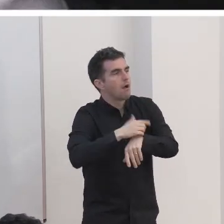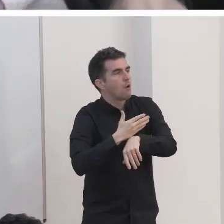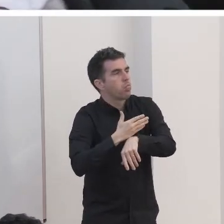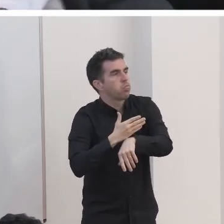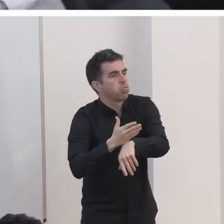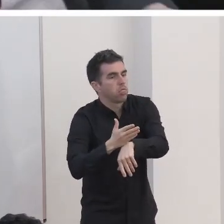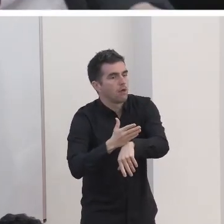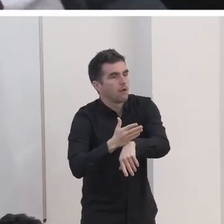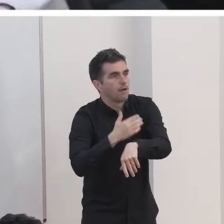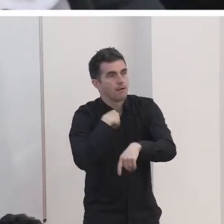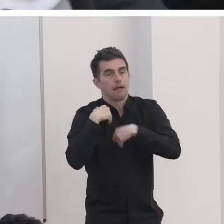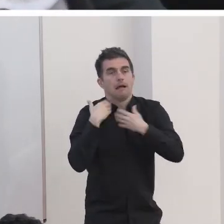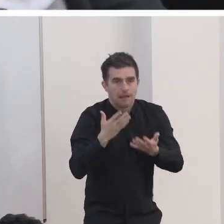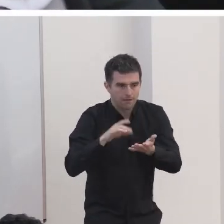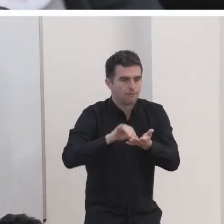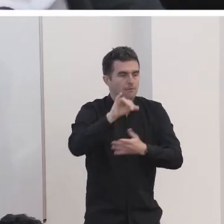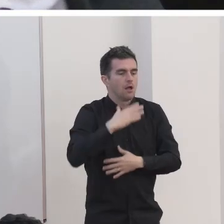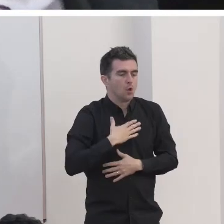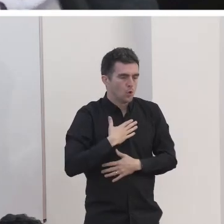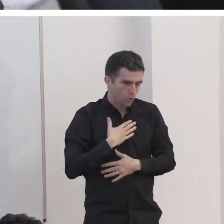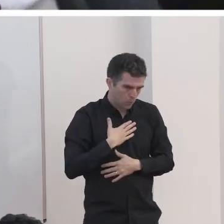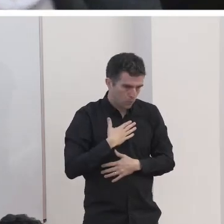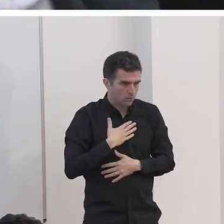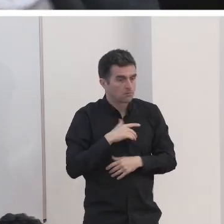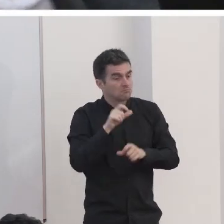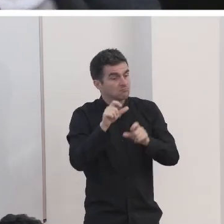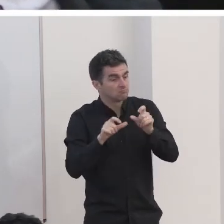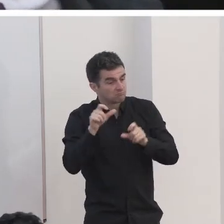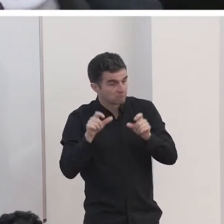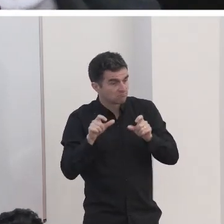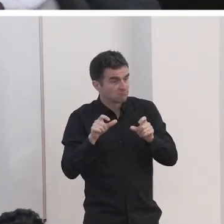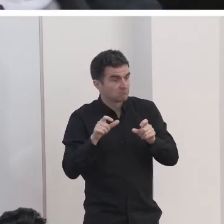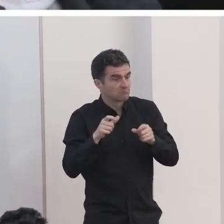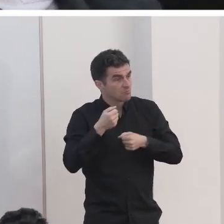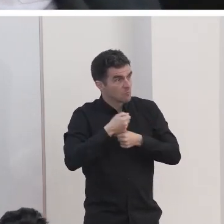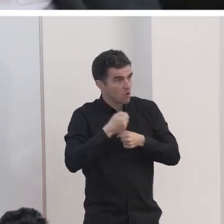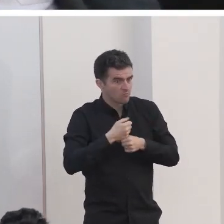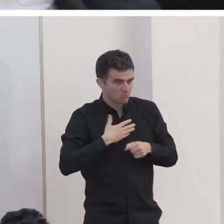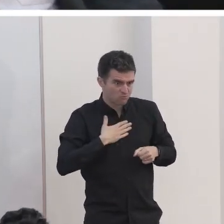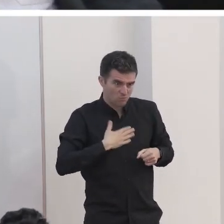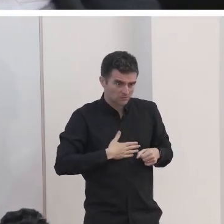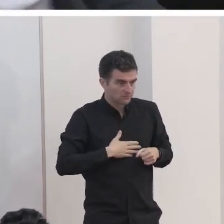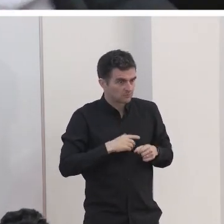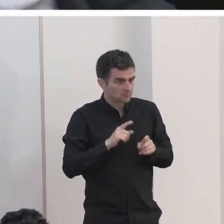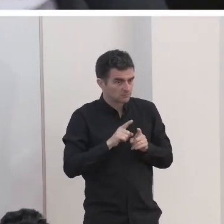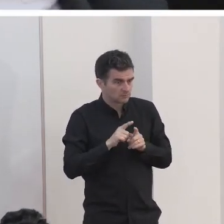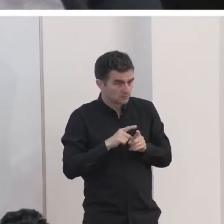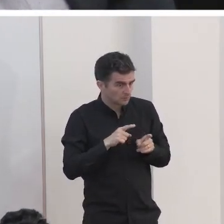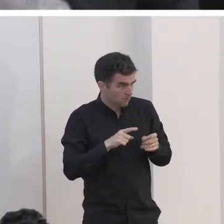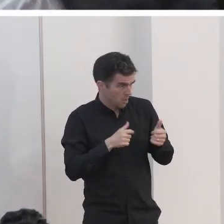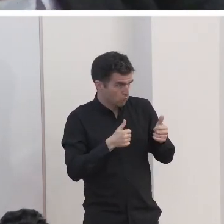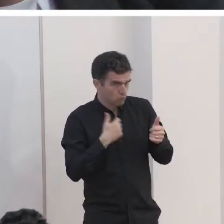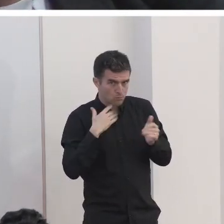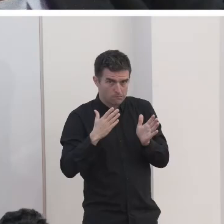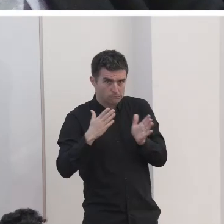I was very happy that they postponed the flights so that I will be here this time round. So I think I'm very, very happy for